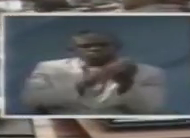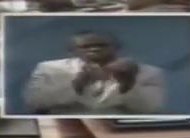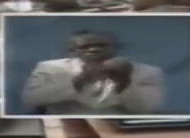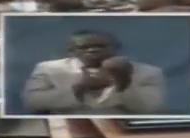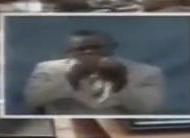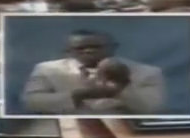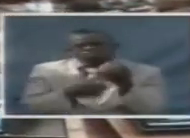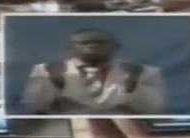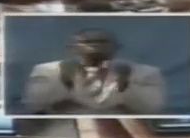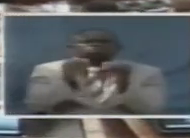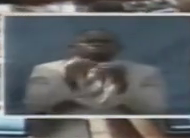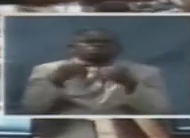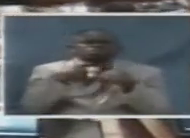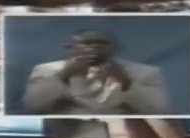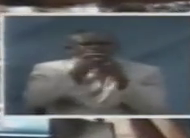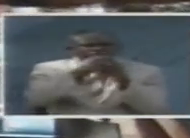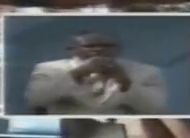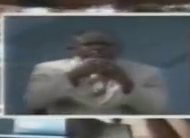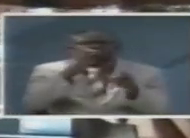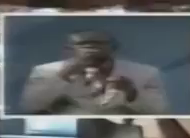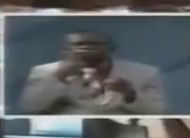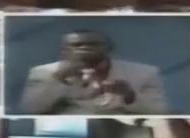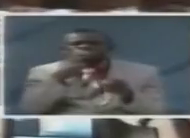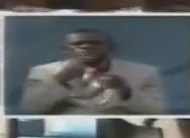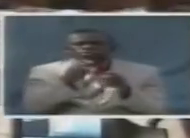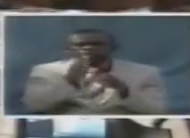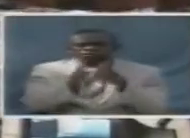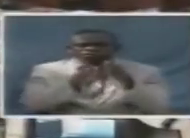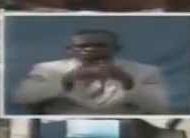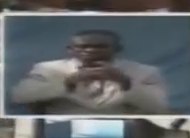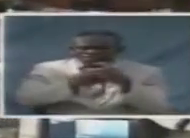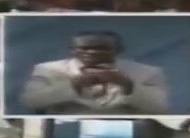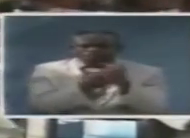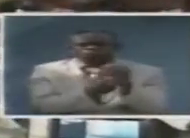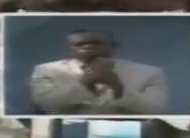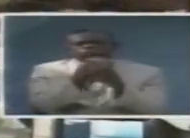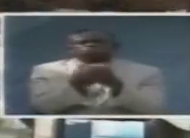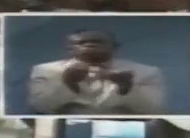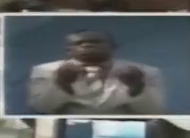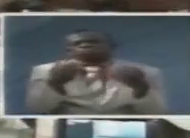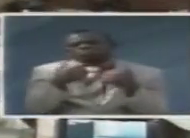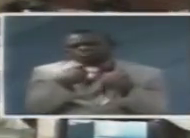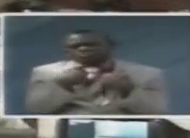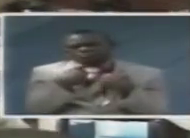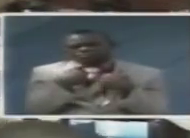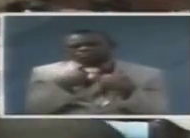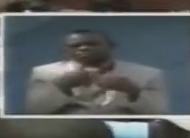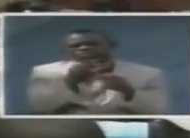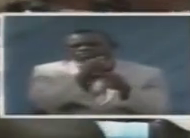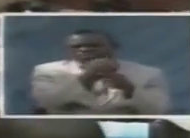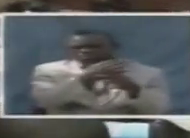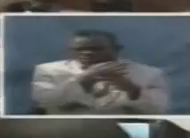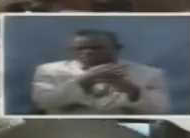groundnuts, and soybeans. Mr. Speaker, growth in the fisheries subsector strengthened for both